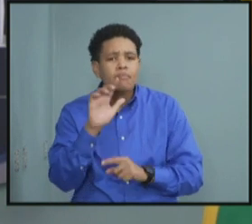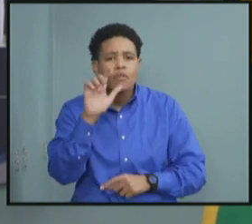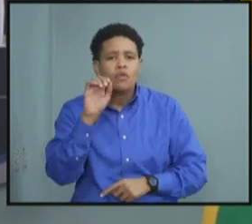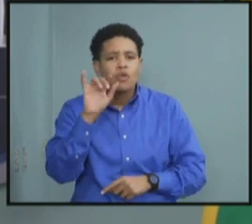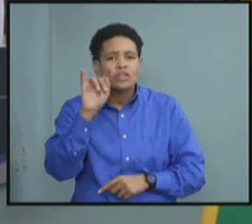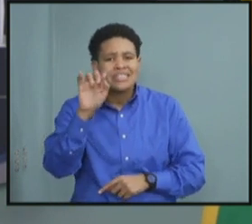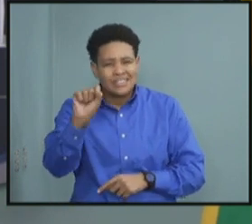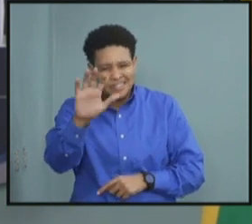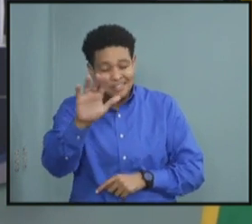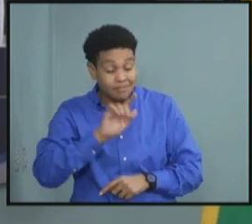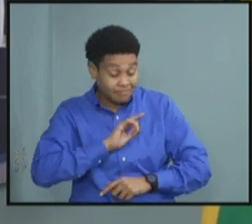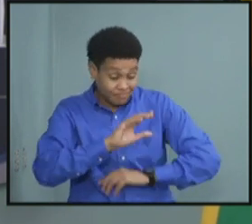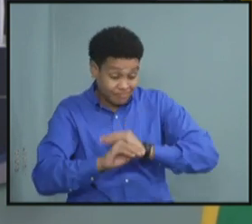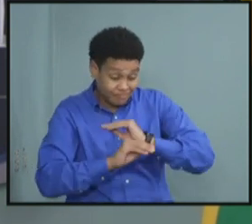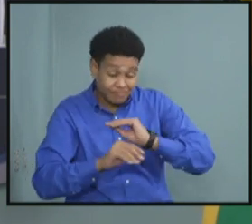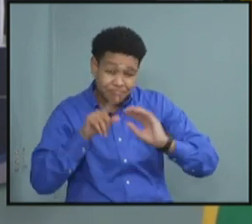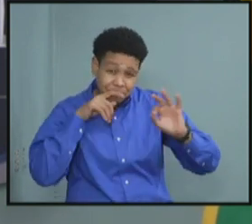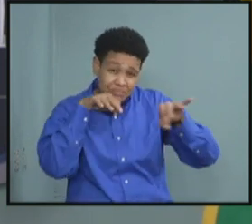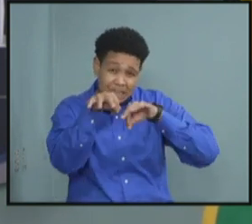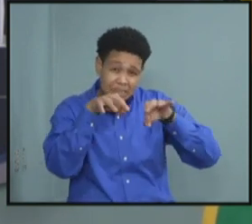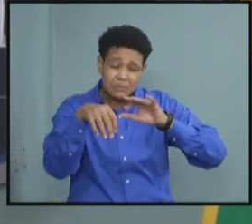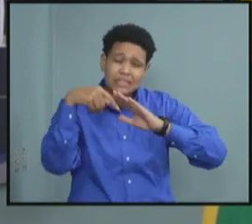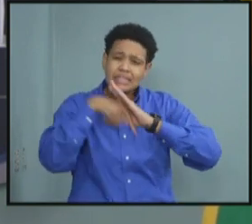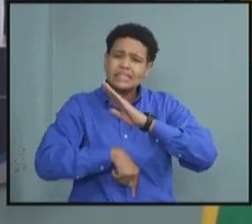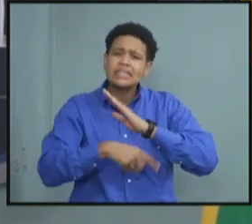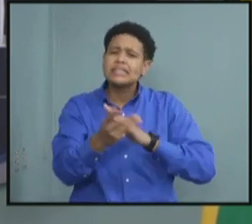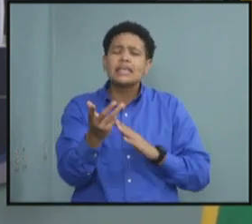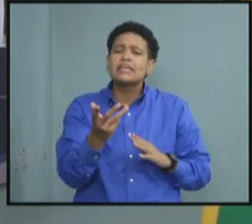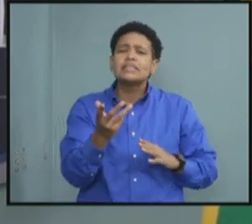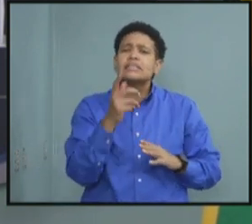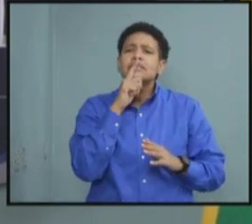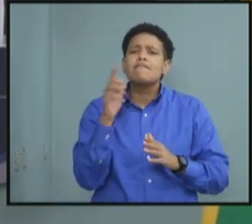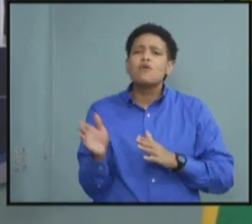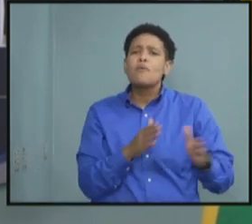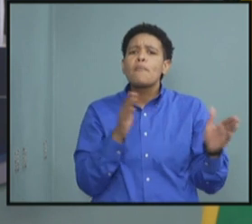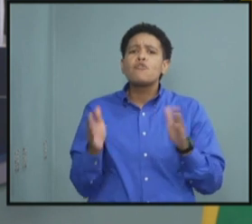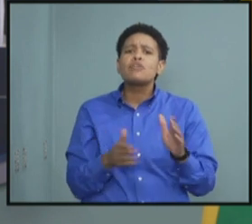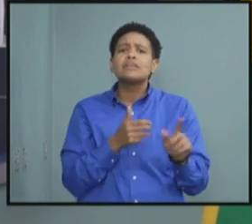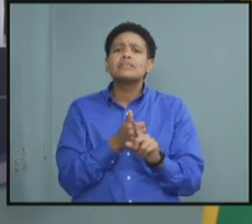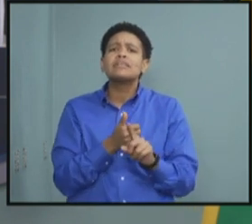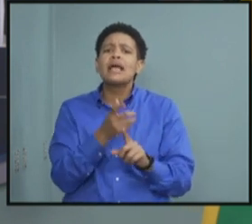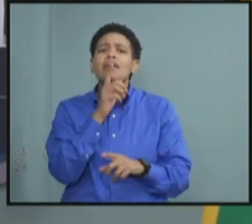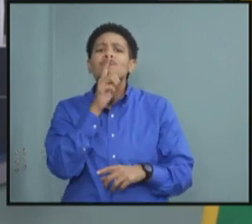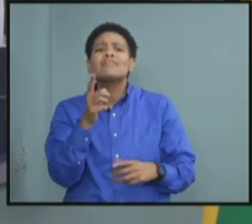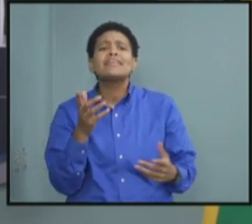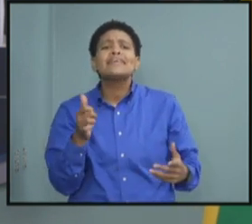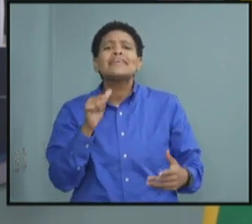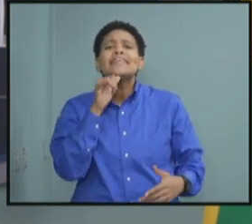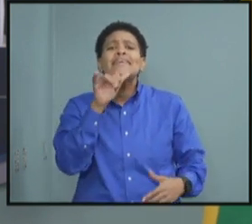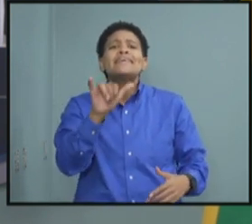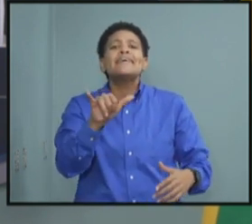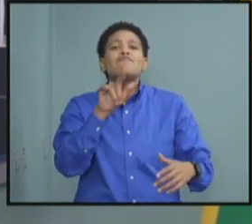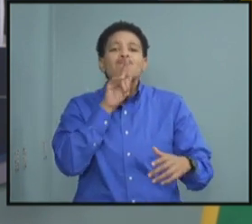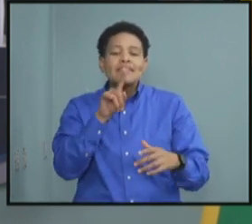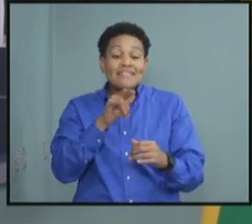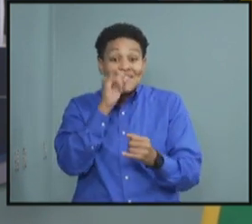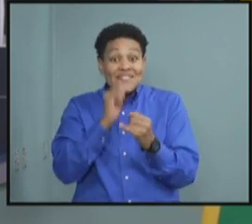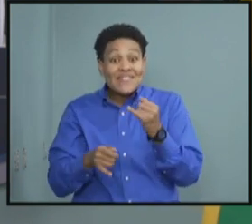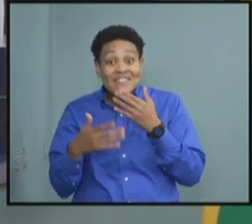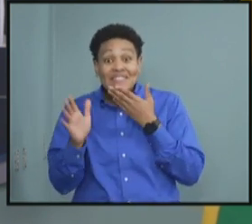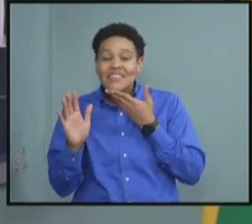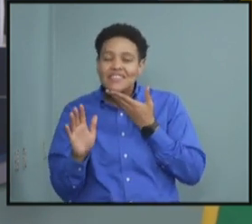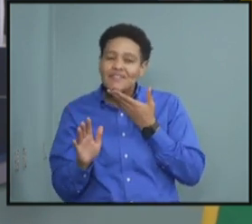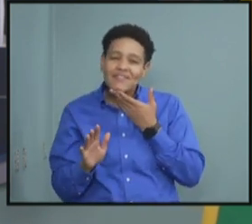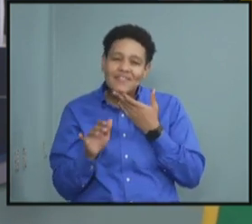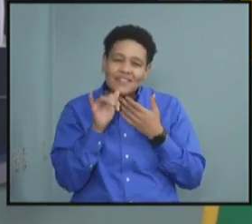I also explained that the details of the preparations were not yet finalized,